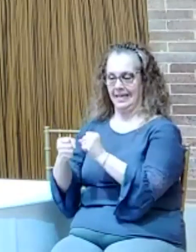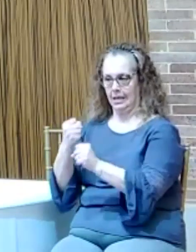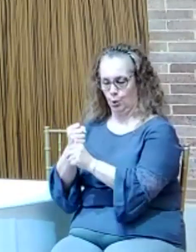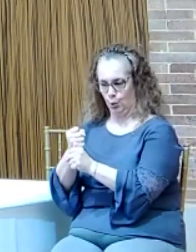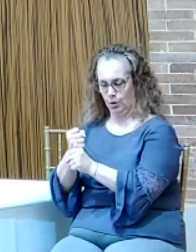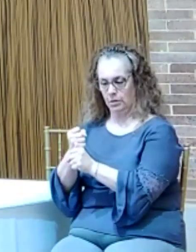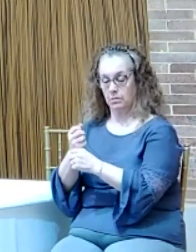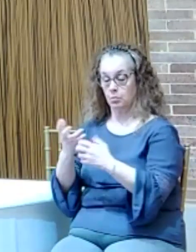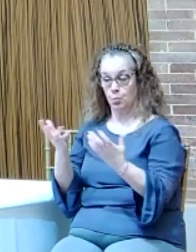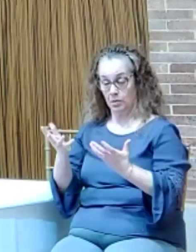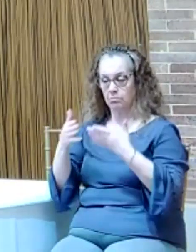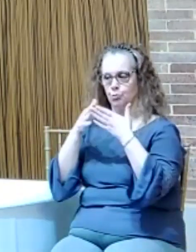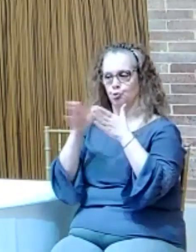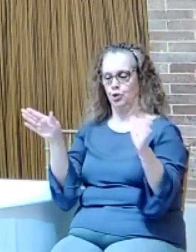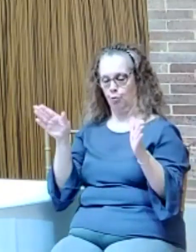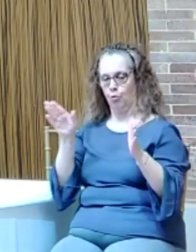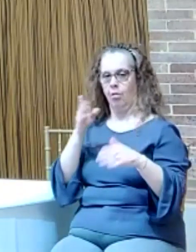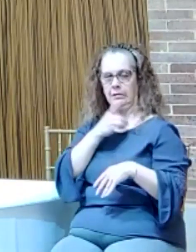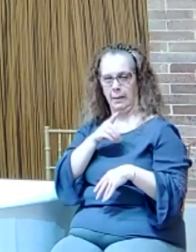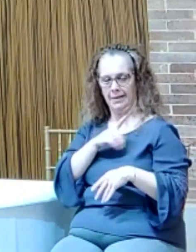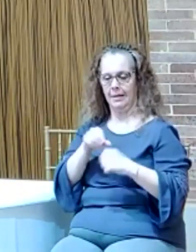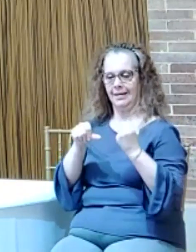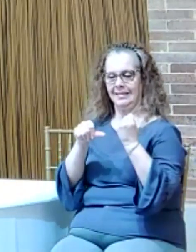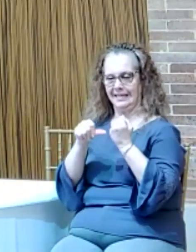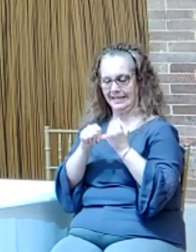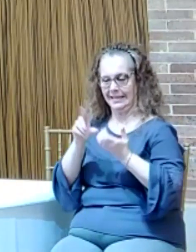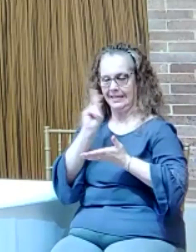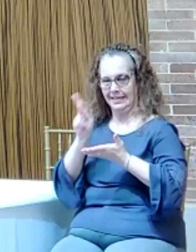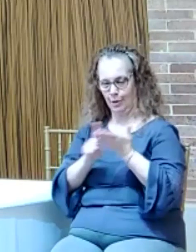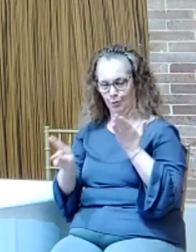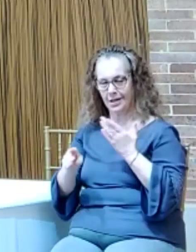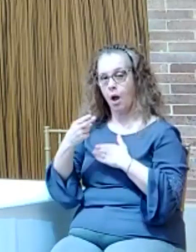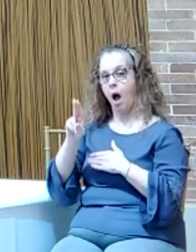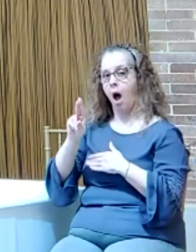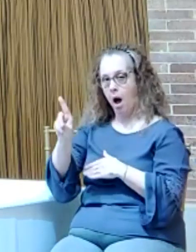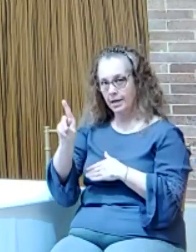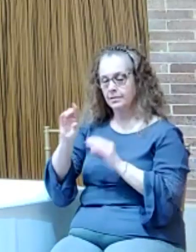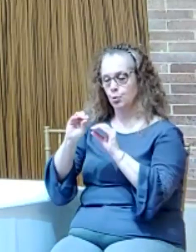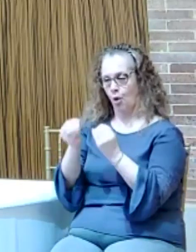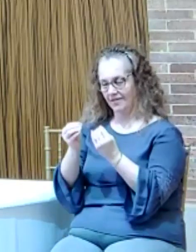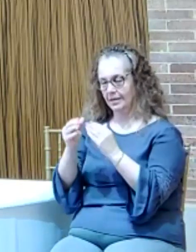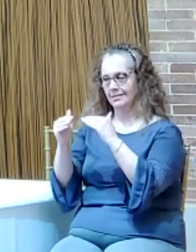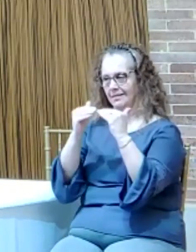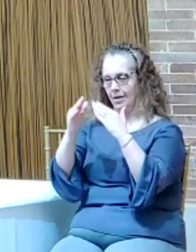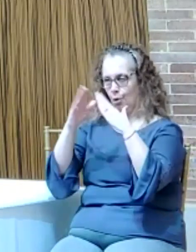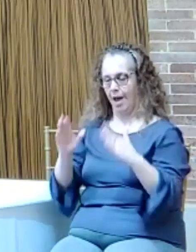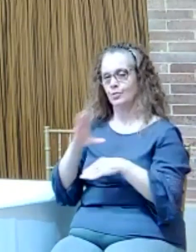the general Deputy assistant secretary in Hud's office of fair housing and equal